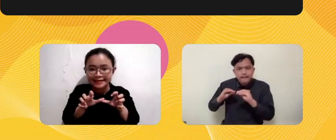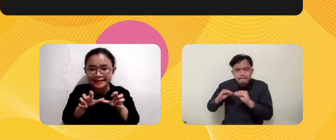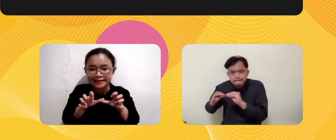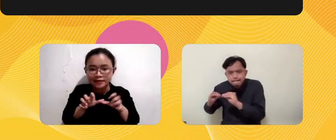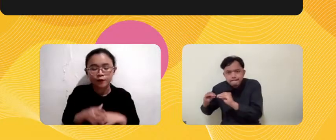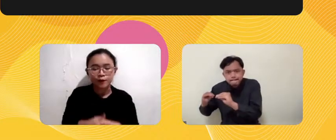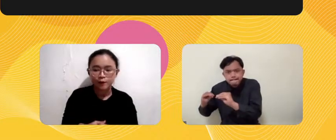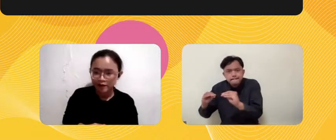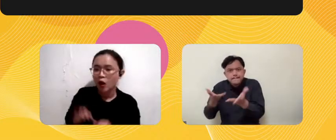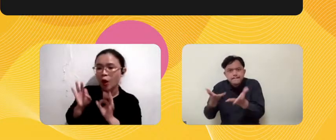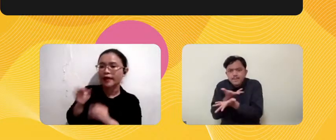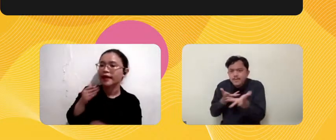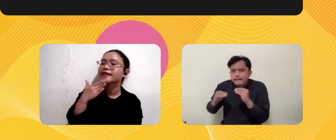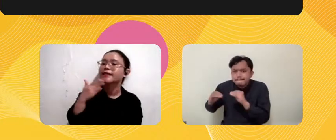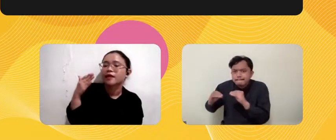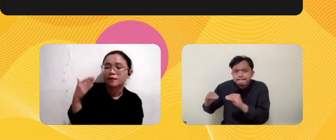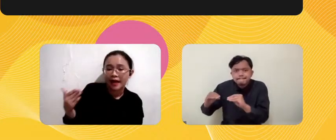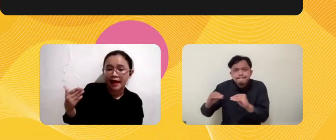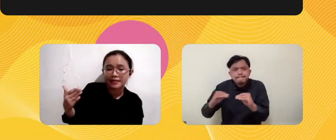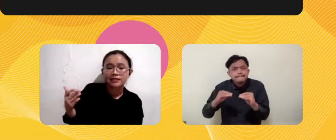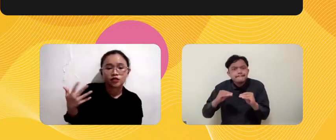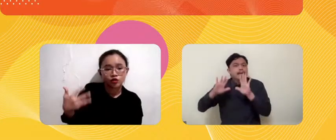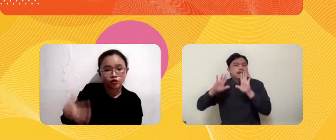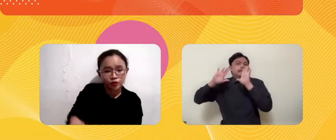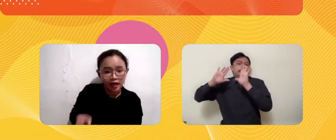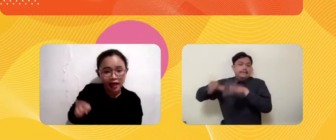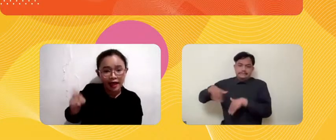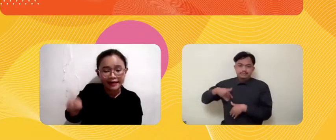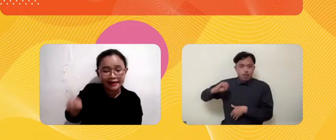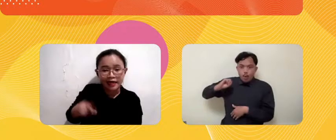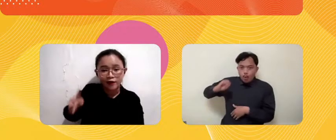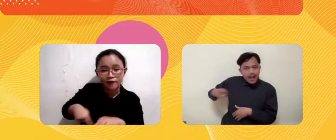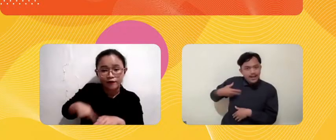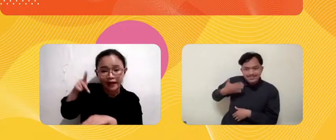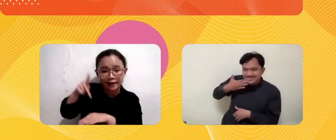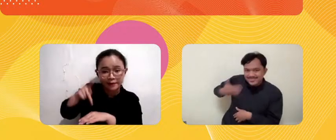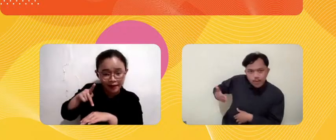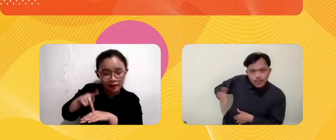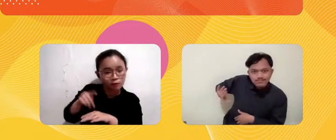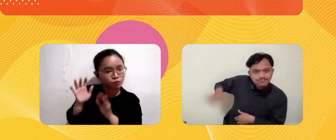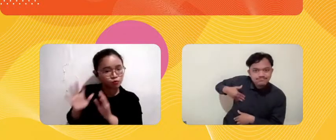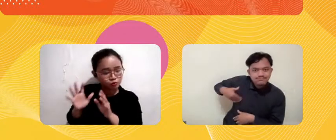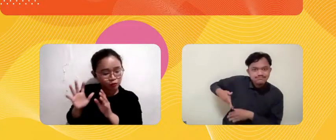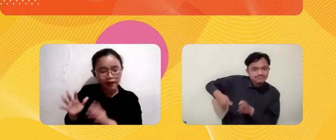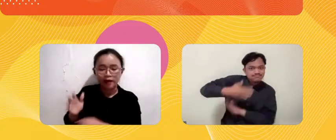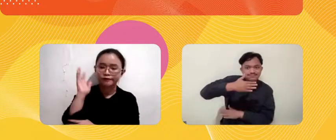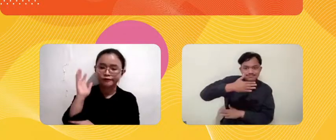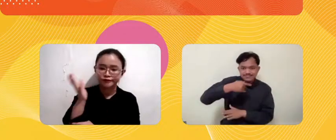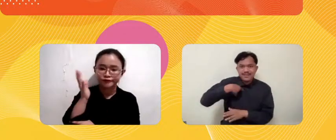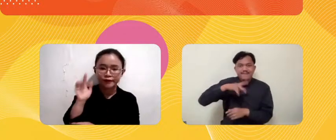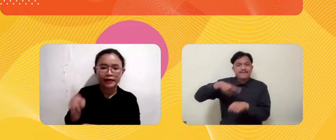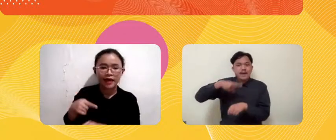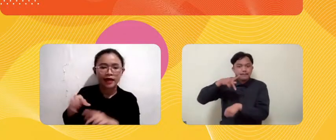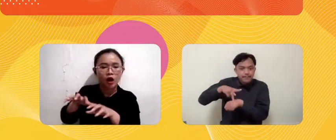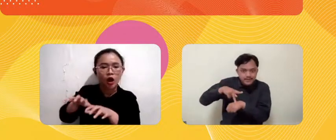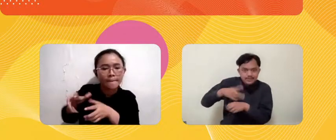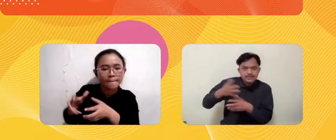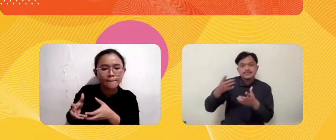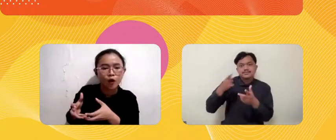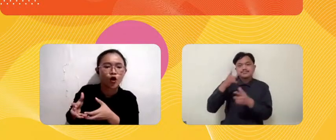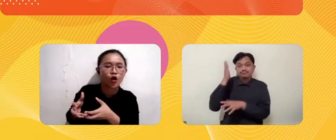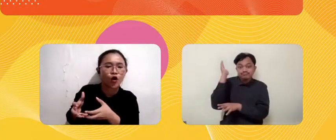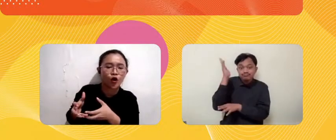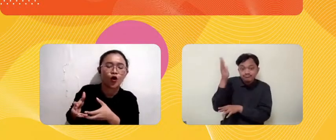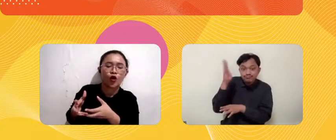Okay, thank you, Ed Pekasal from Philippines, that representing from the 4th